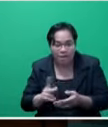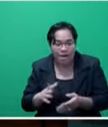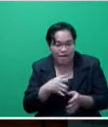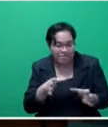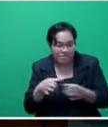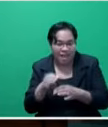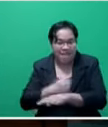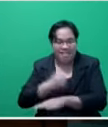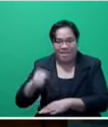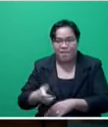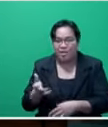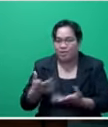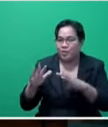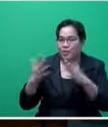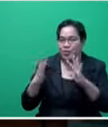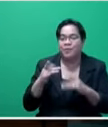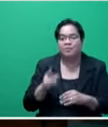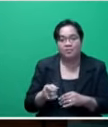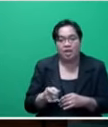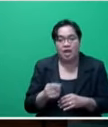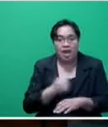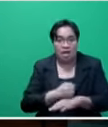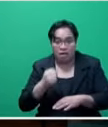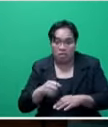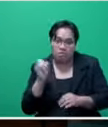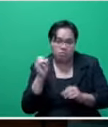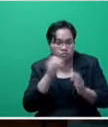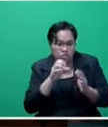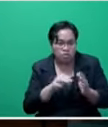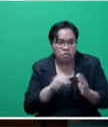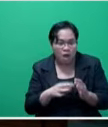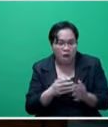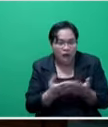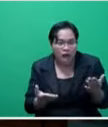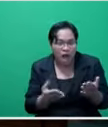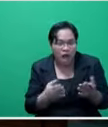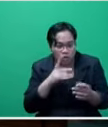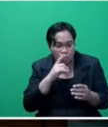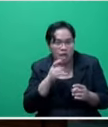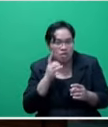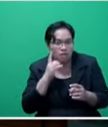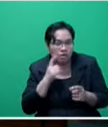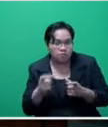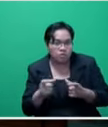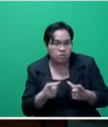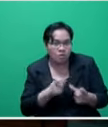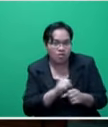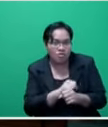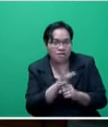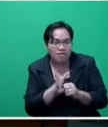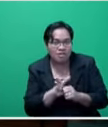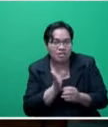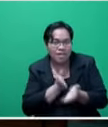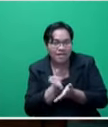Mr. Speaker, sir, the government has put in place relevant interventions aimed at maintaining our current COVID-contained